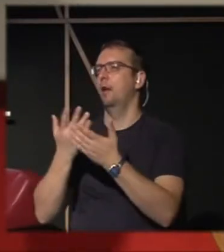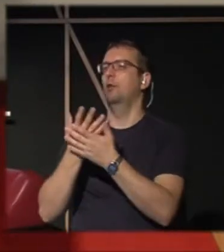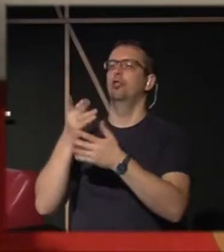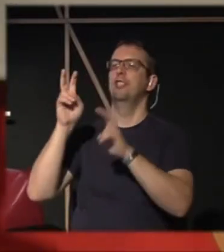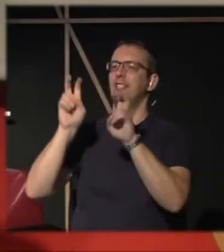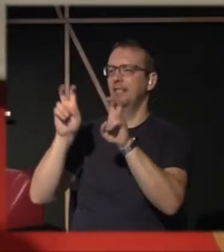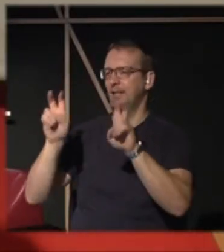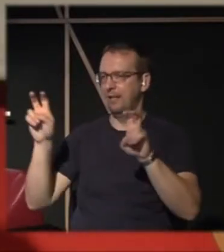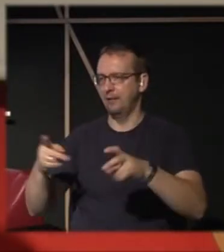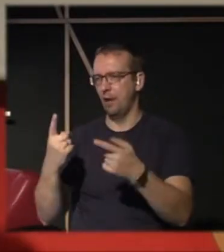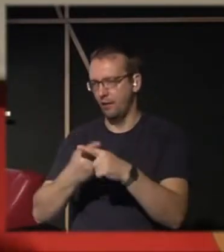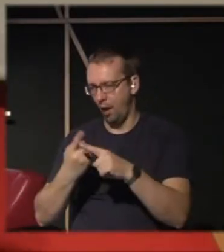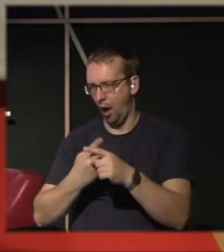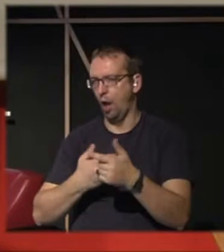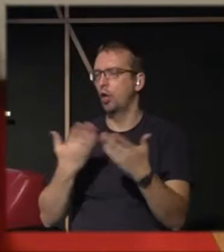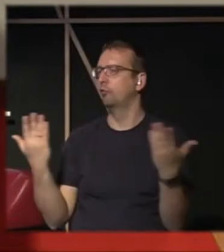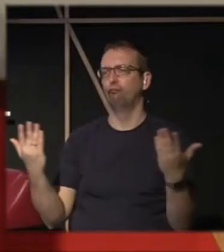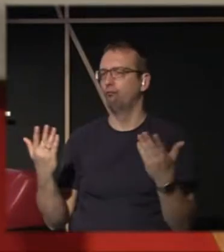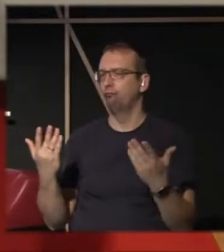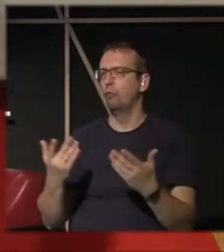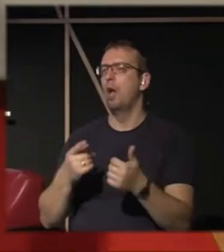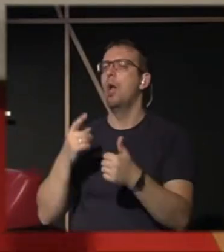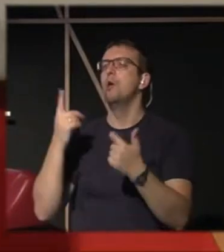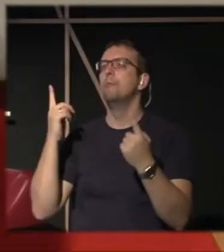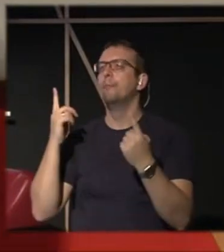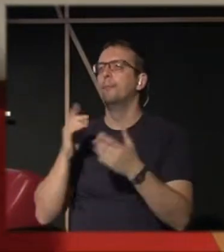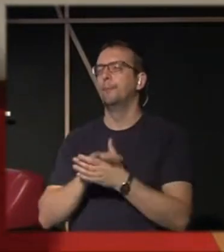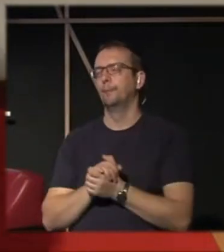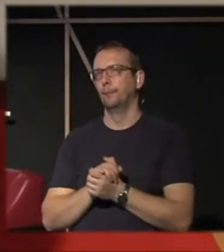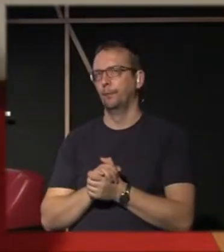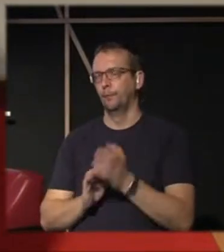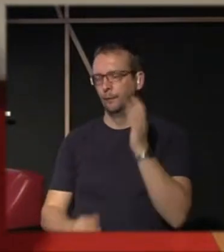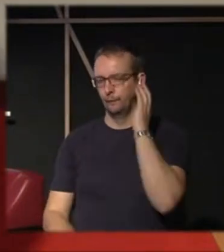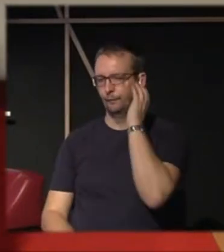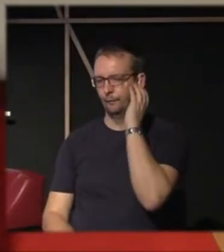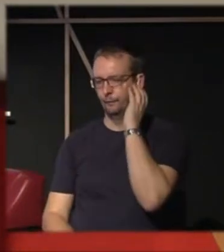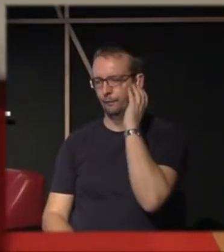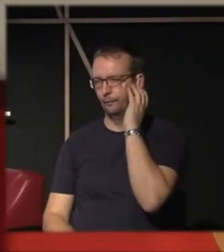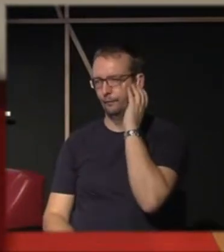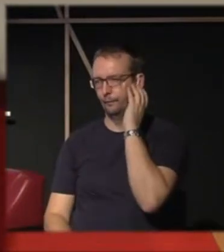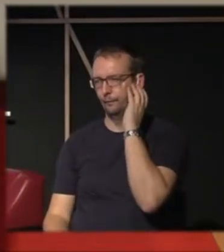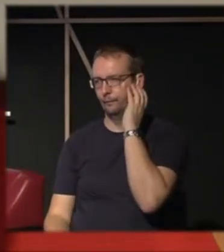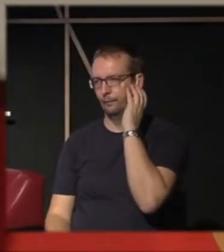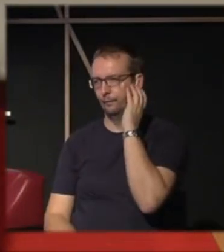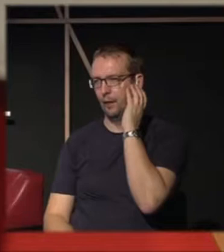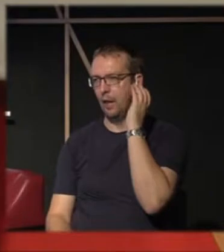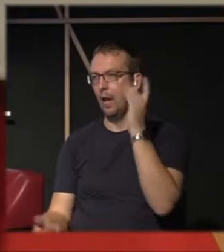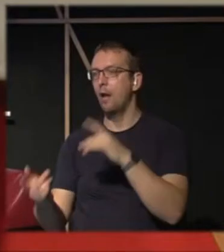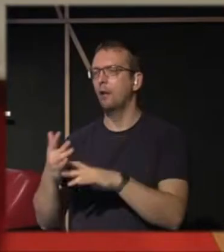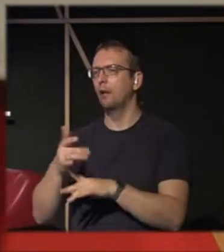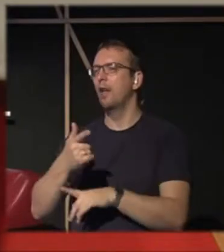facing persistent standing, that we ended up in a situation when many supporters